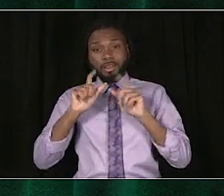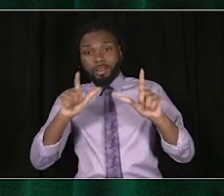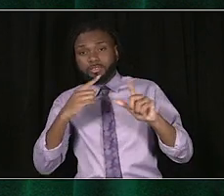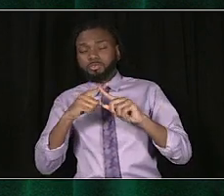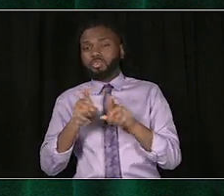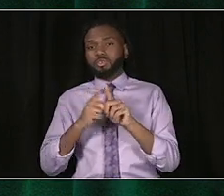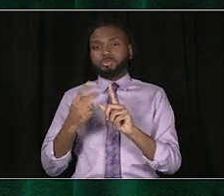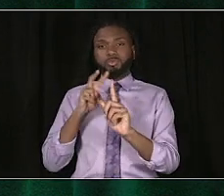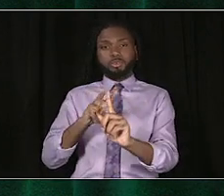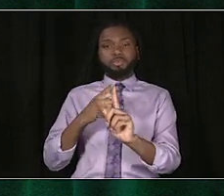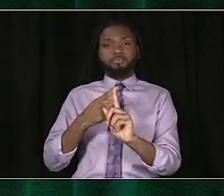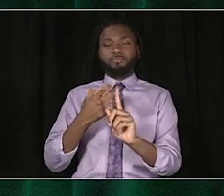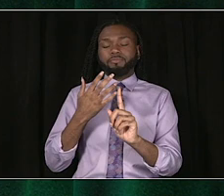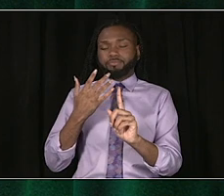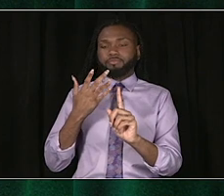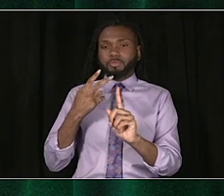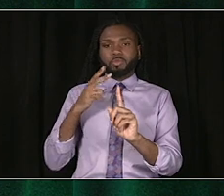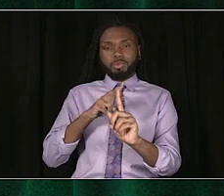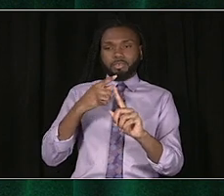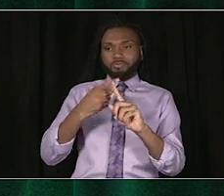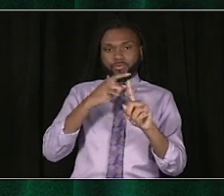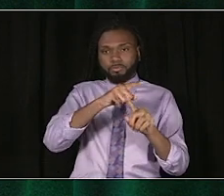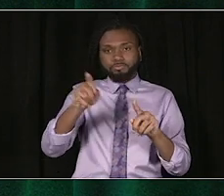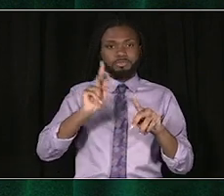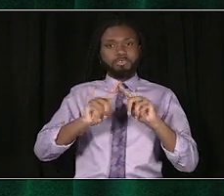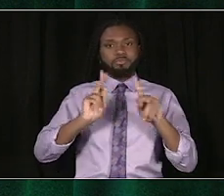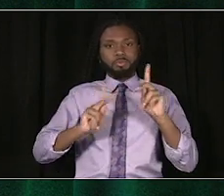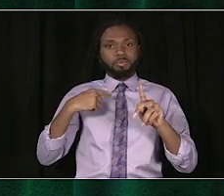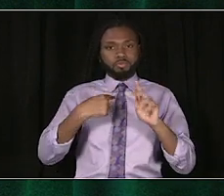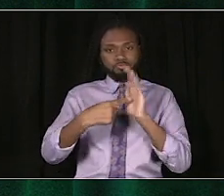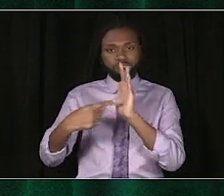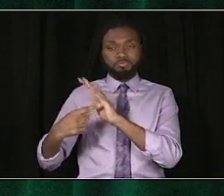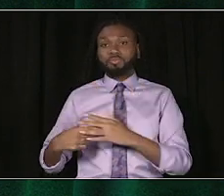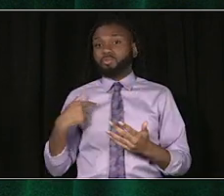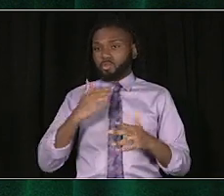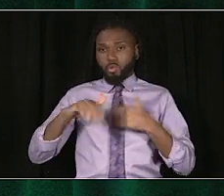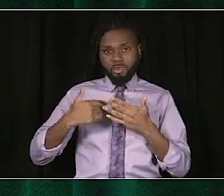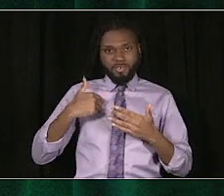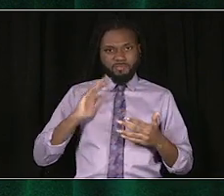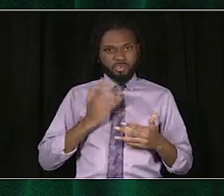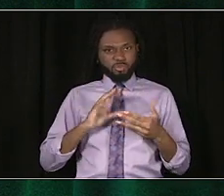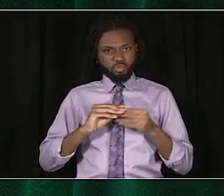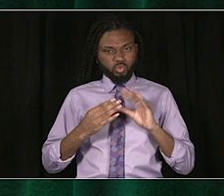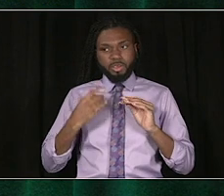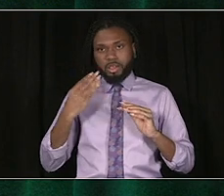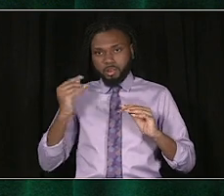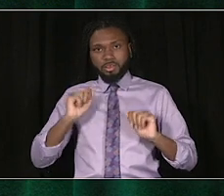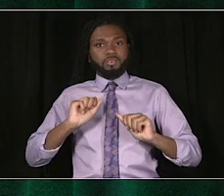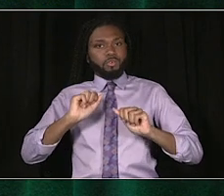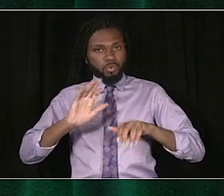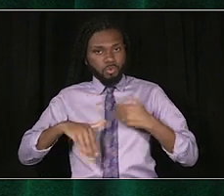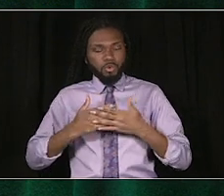of our respective constituencies and communities. We all come with a narrative, and we're all storytellers. We all